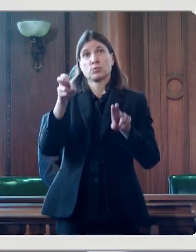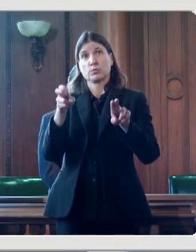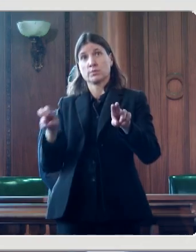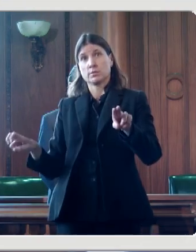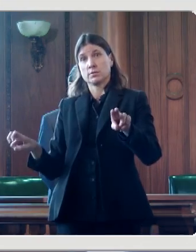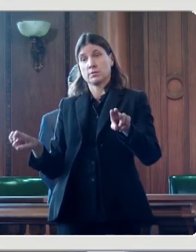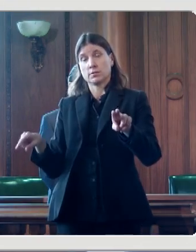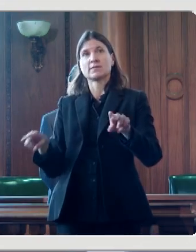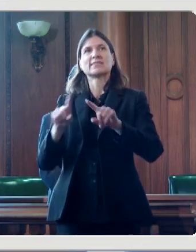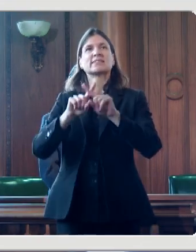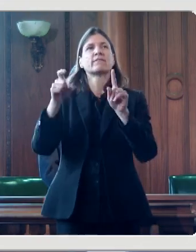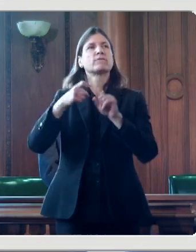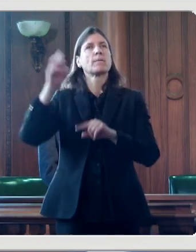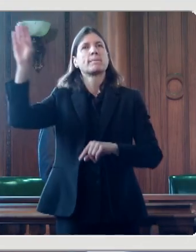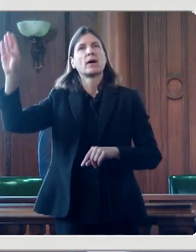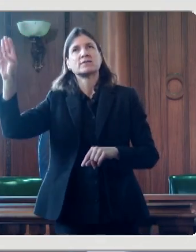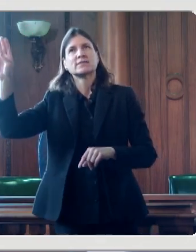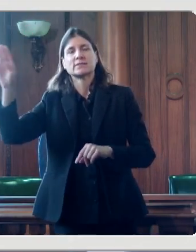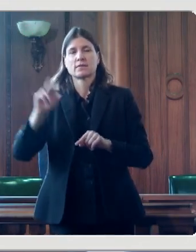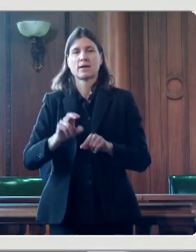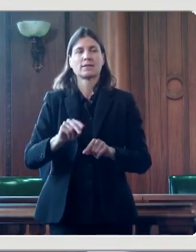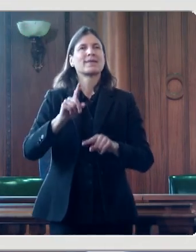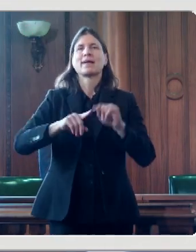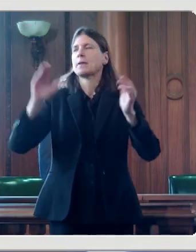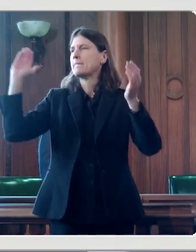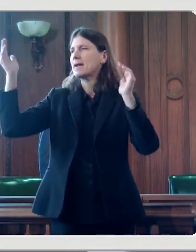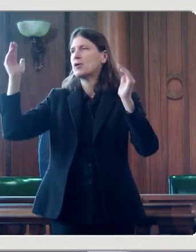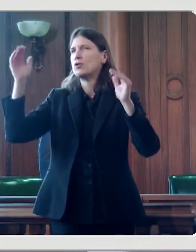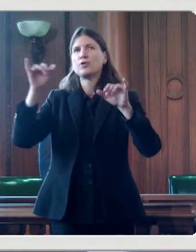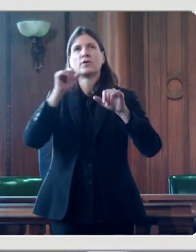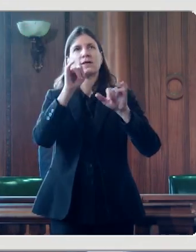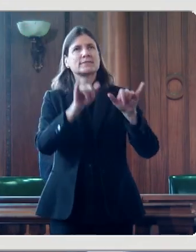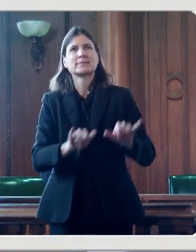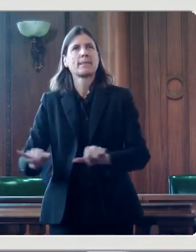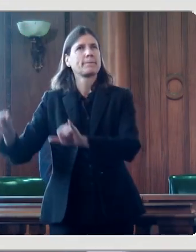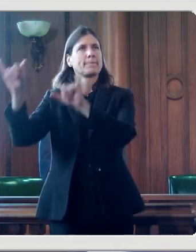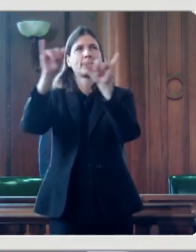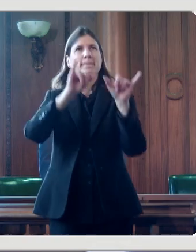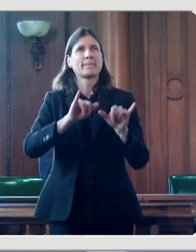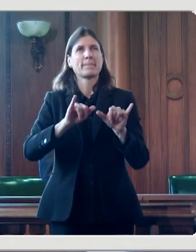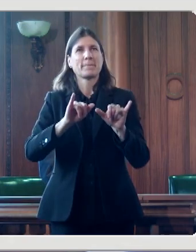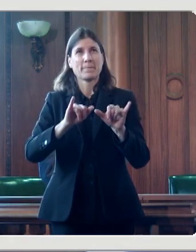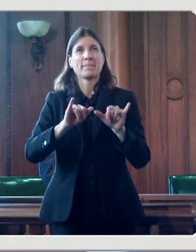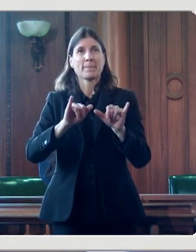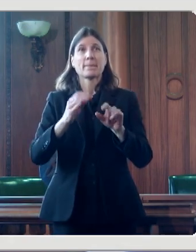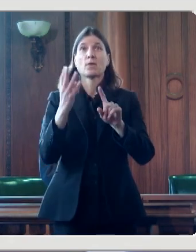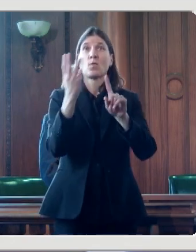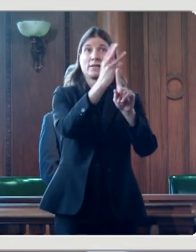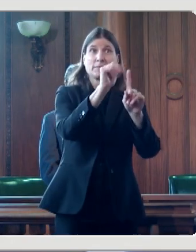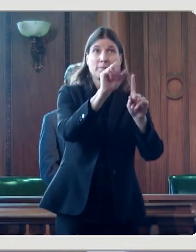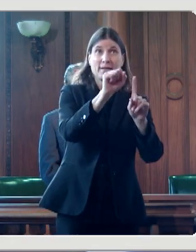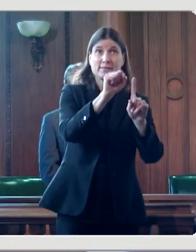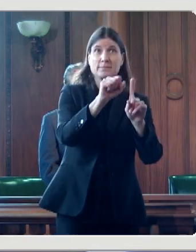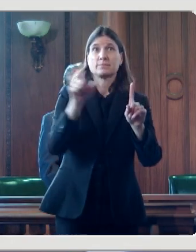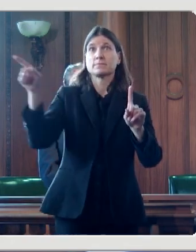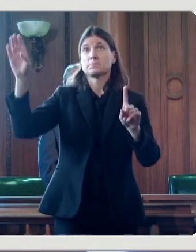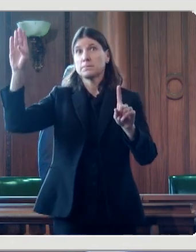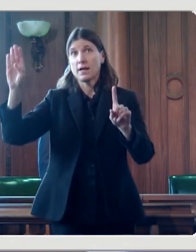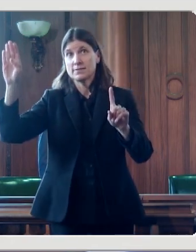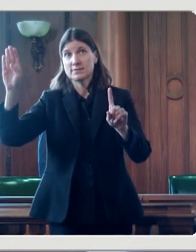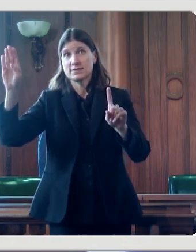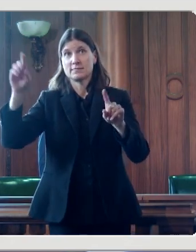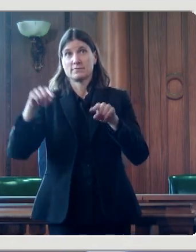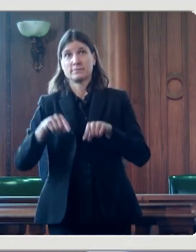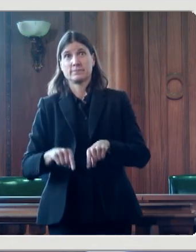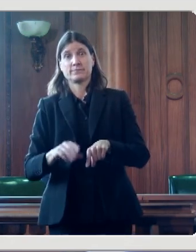that has been observed and we're thinking about. And perhaps we've had lower numbers or percentages of COVID cases admitted to ICUs